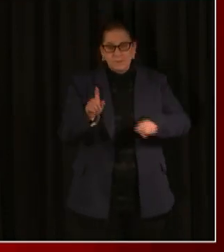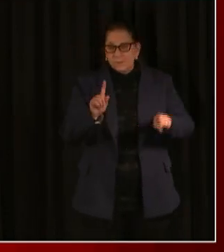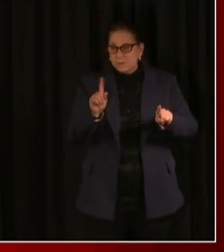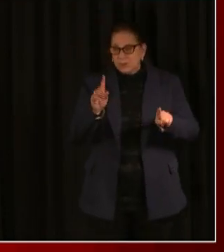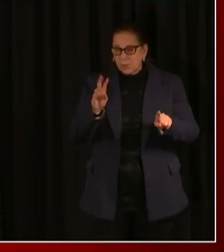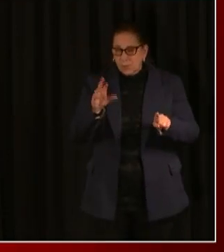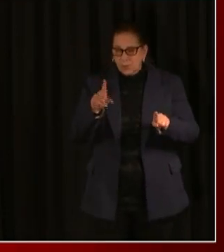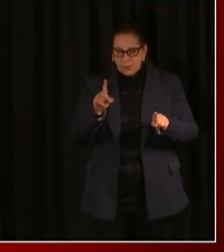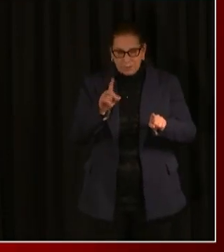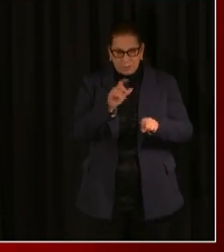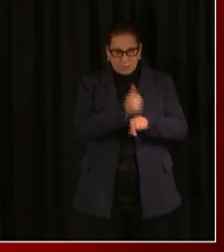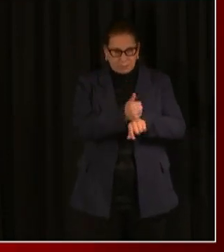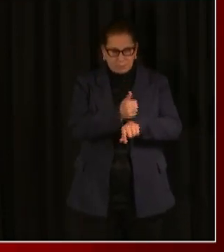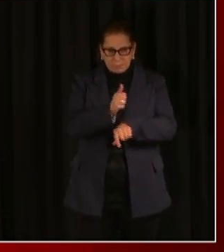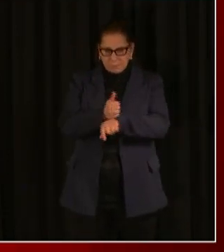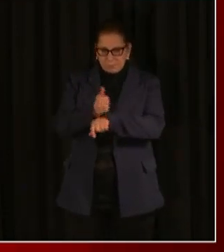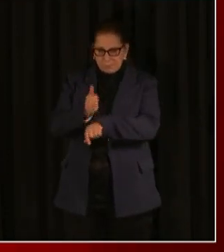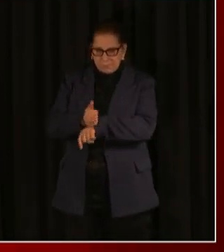messaging.